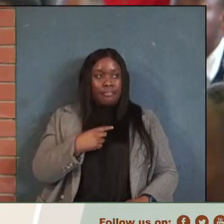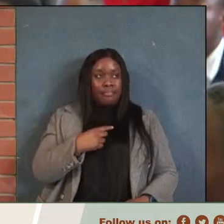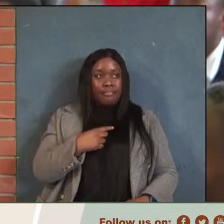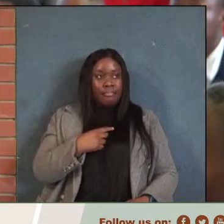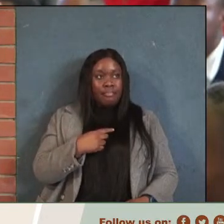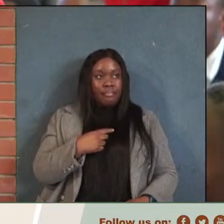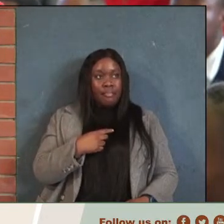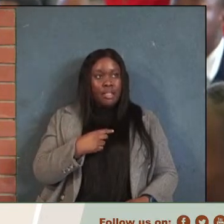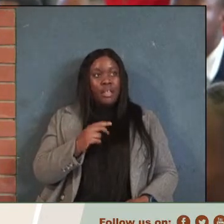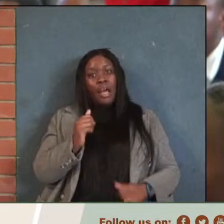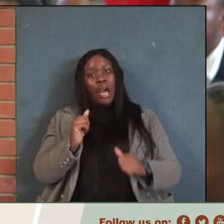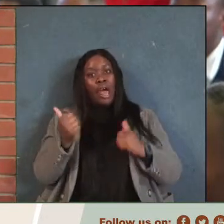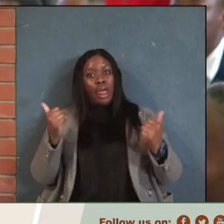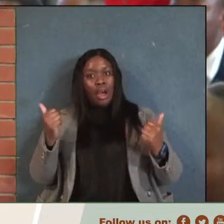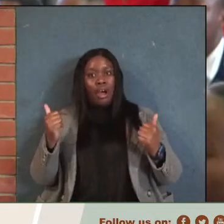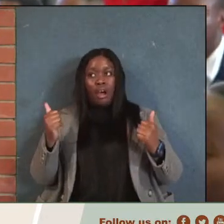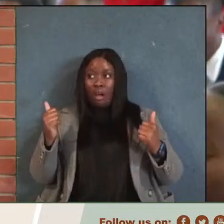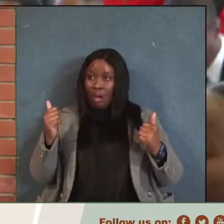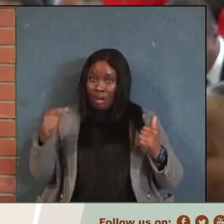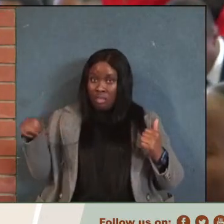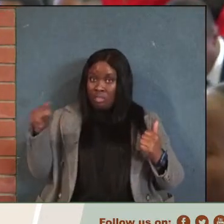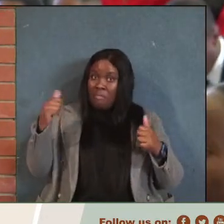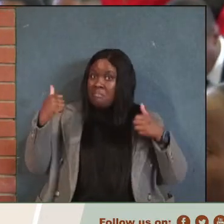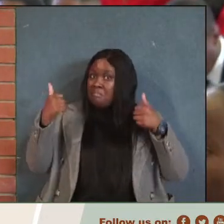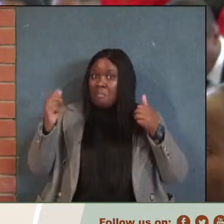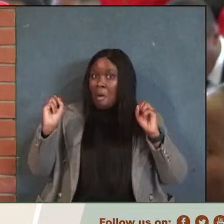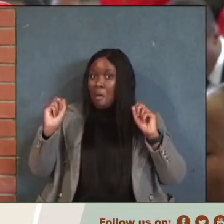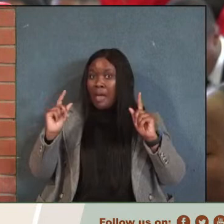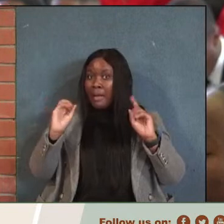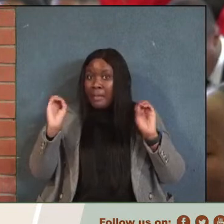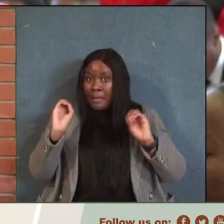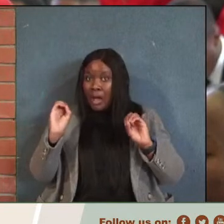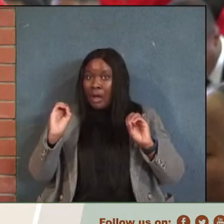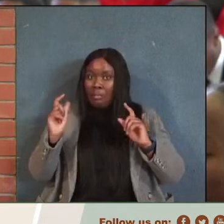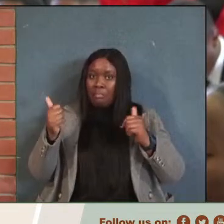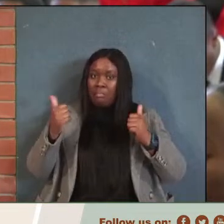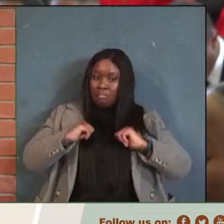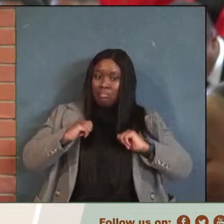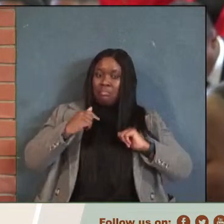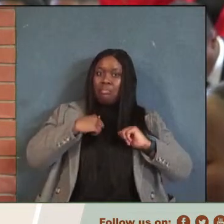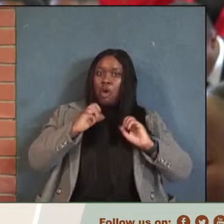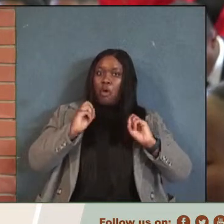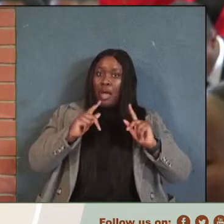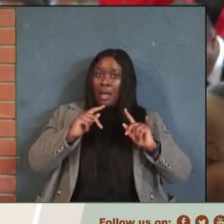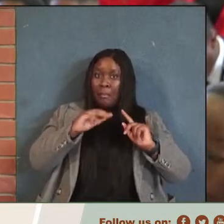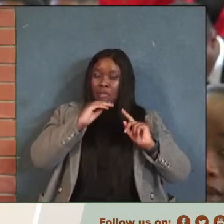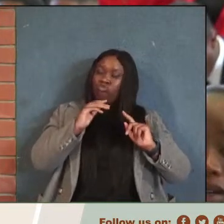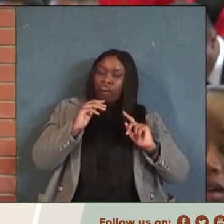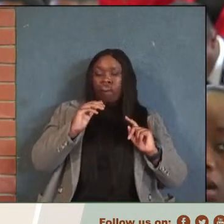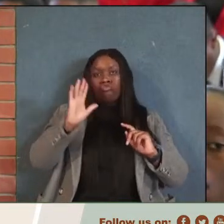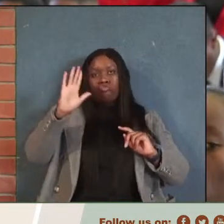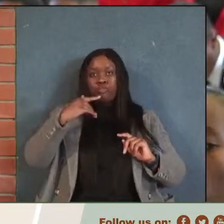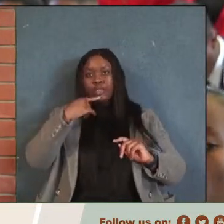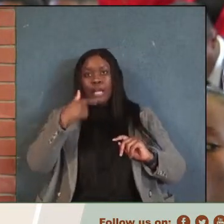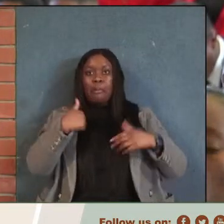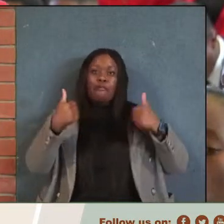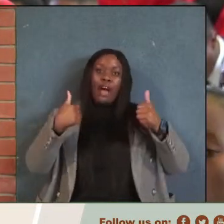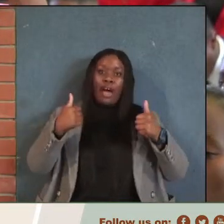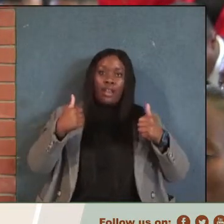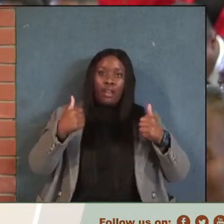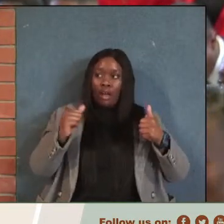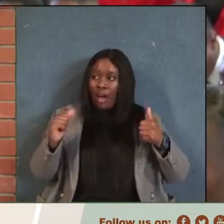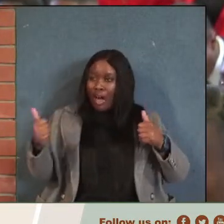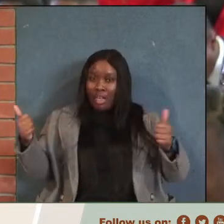if others are not okay, I myself, who's able to cope in such conditions, shouldn't be okay in such conditions. Then we